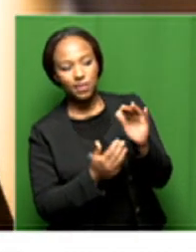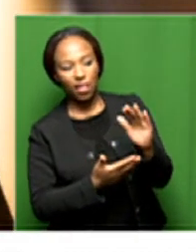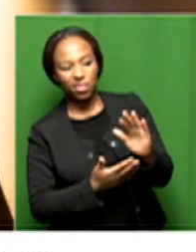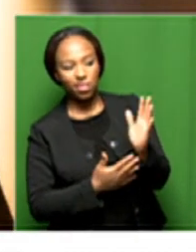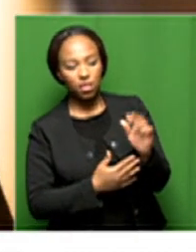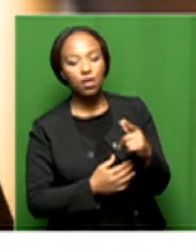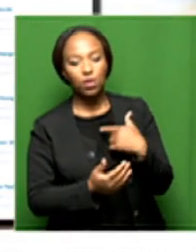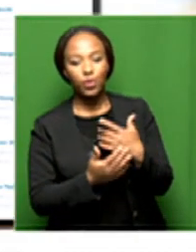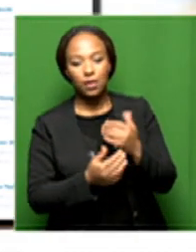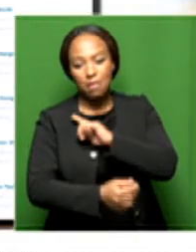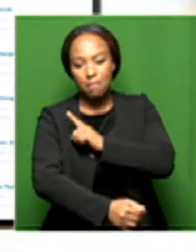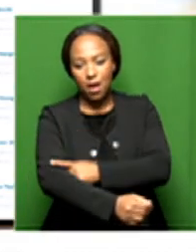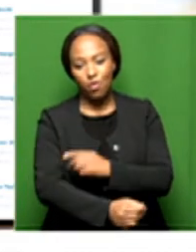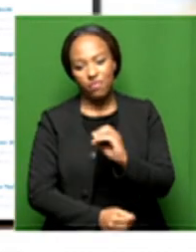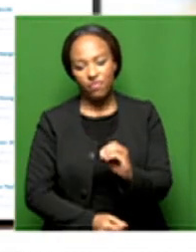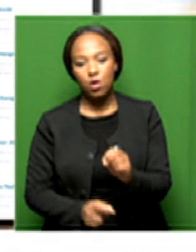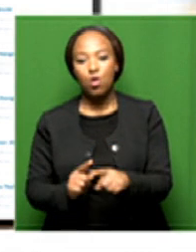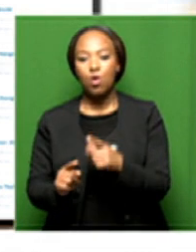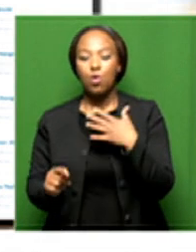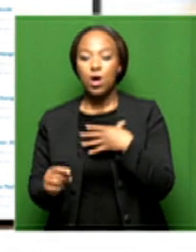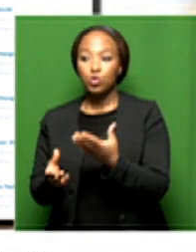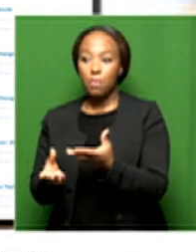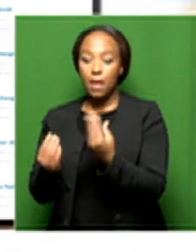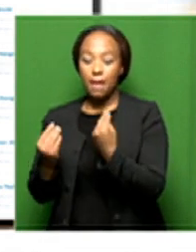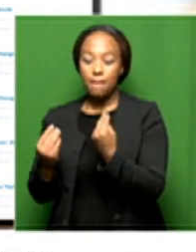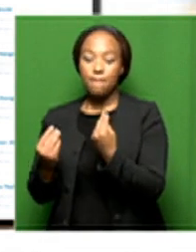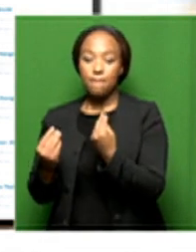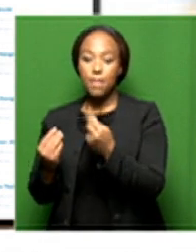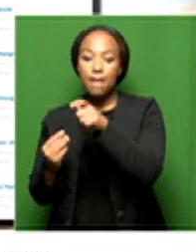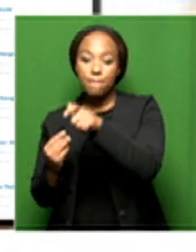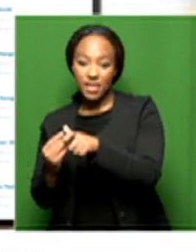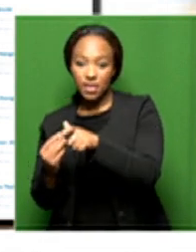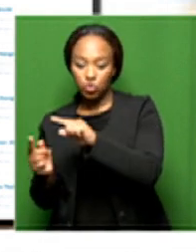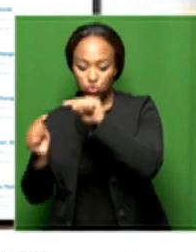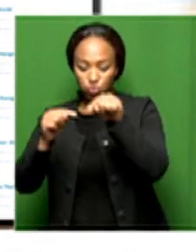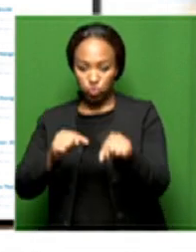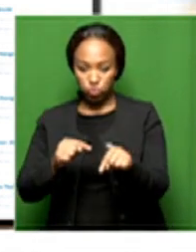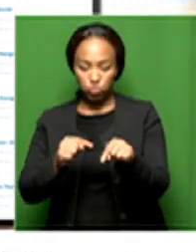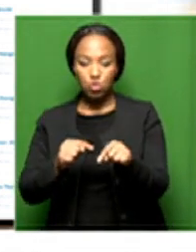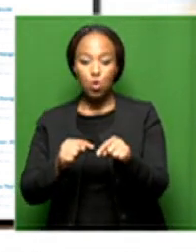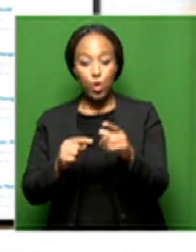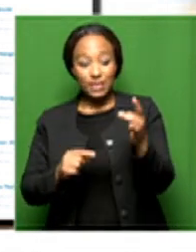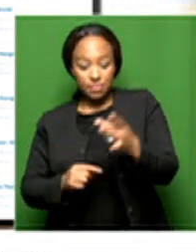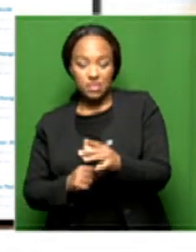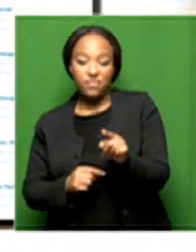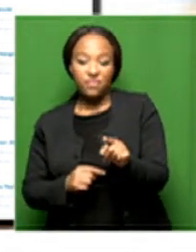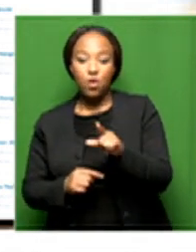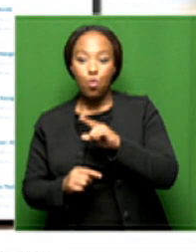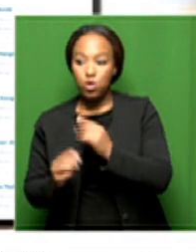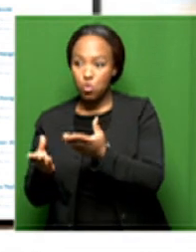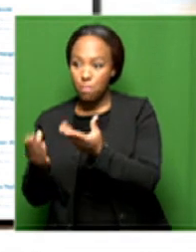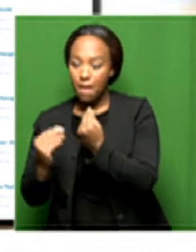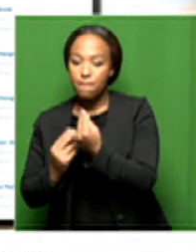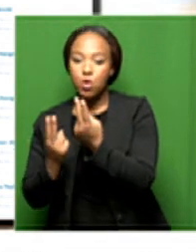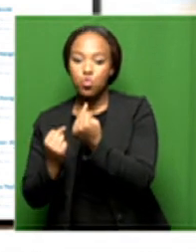today, to move tenants or to find new tenants are quite expensive. So if you have a good tenant, it's